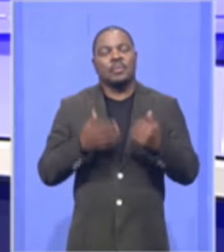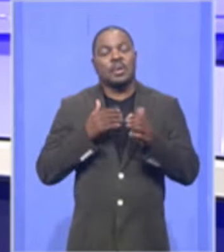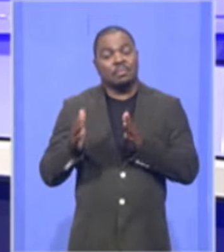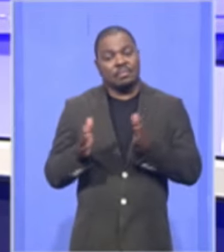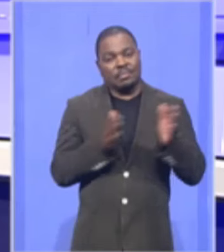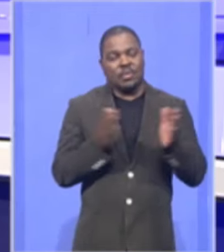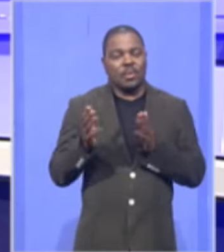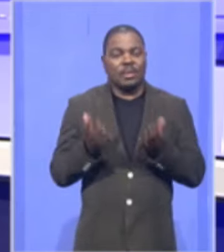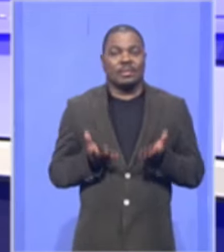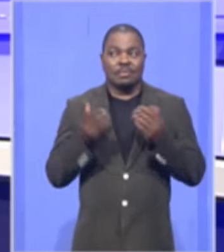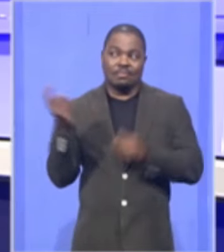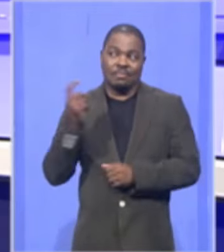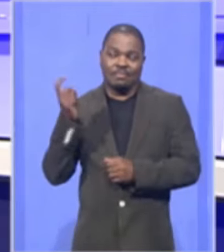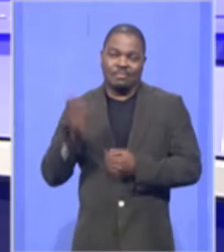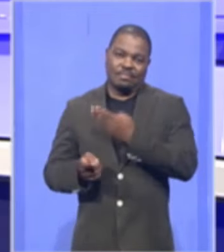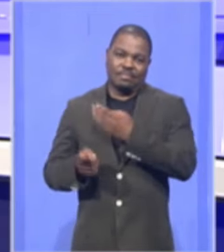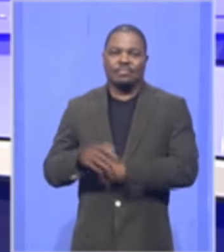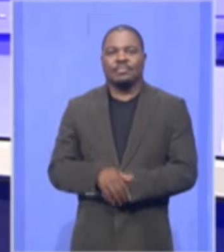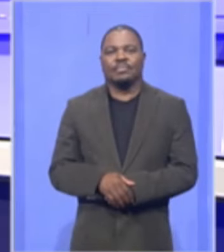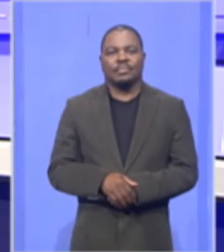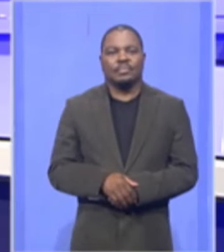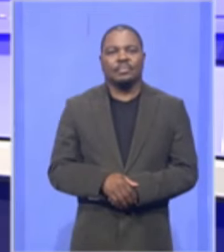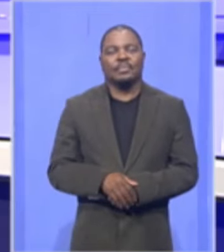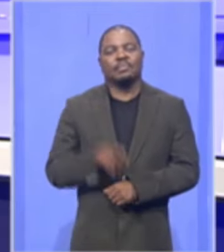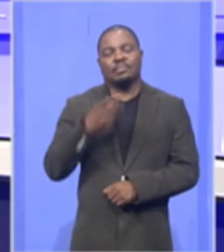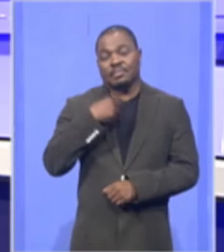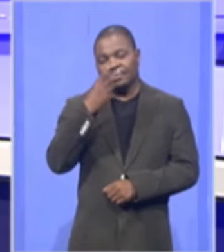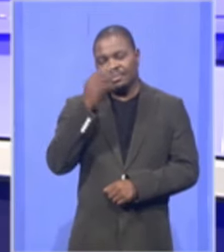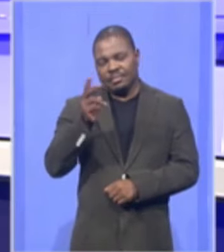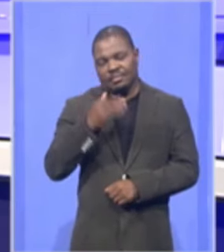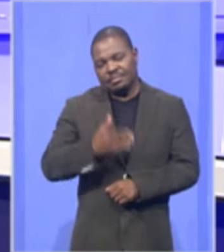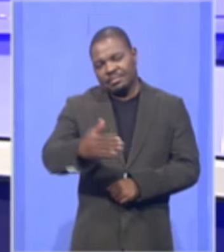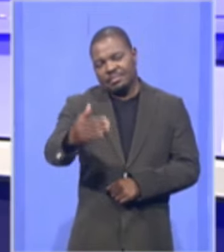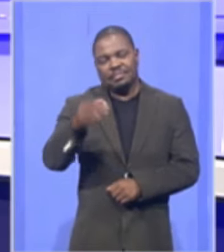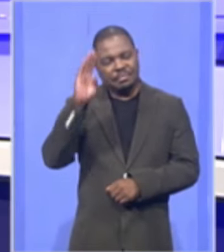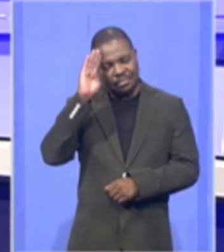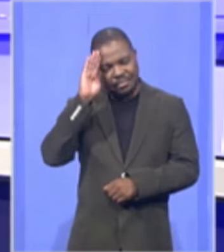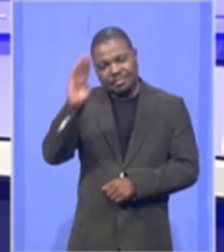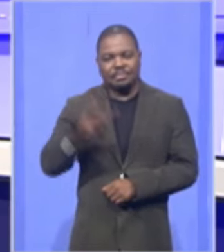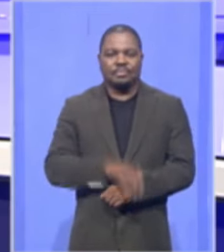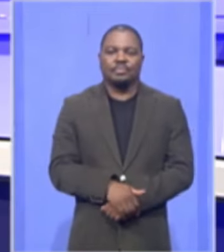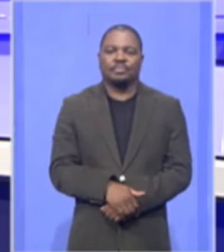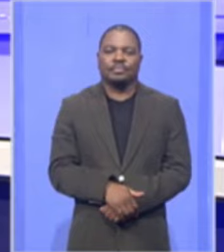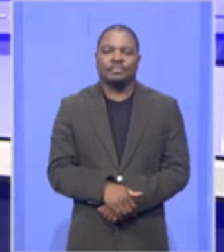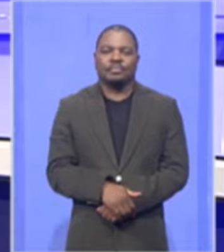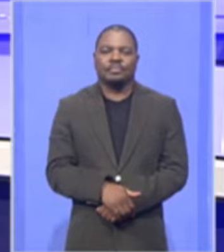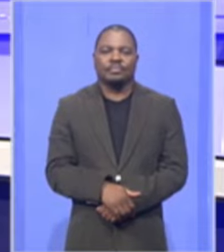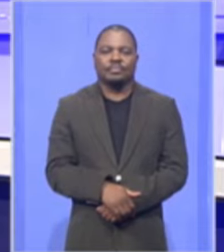sutela ponelepele ya maemo a bosa fitlha nako e latelang wetso pula.